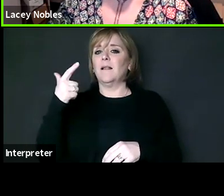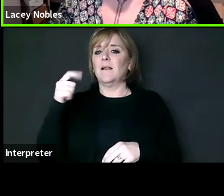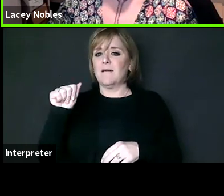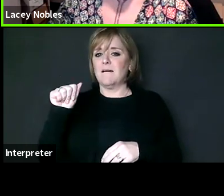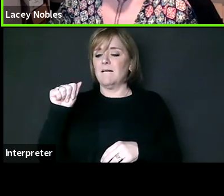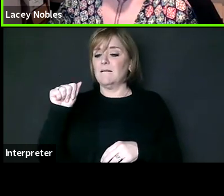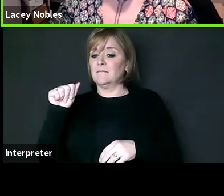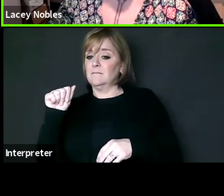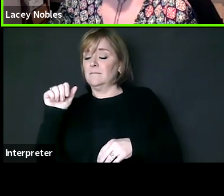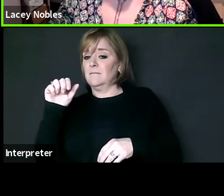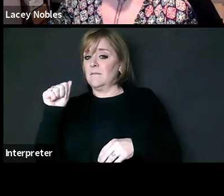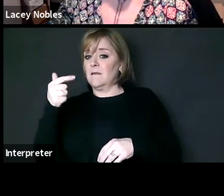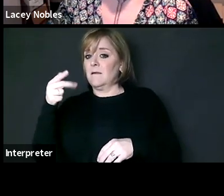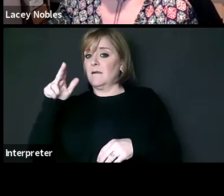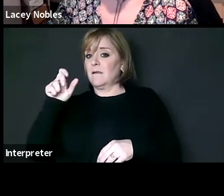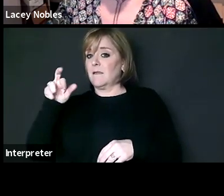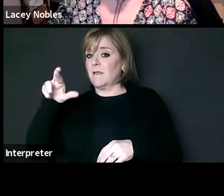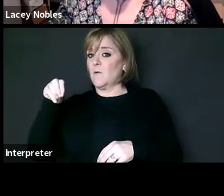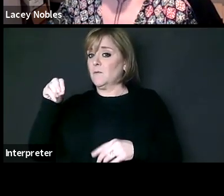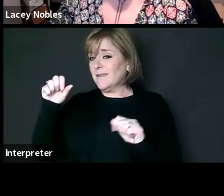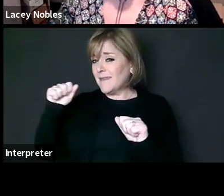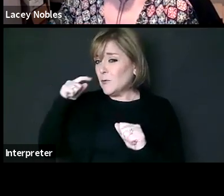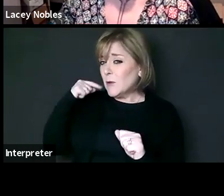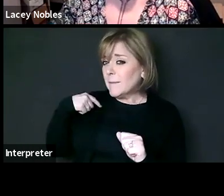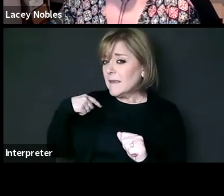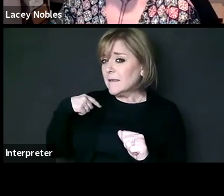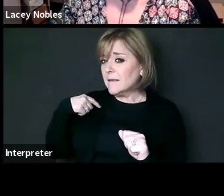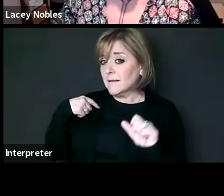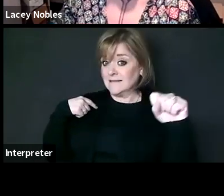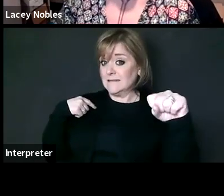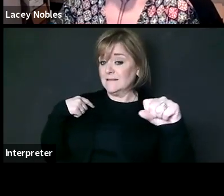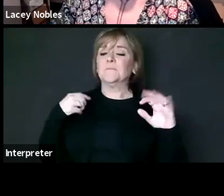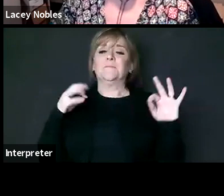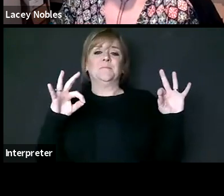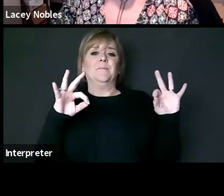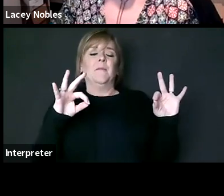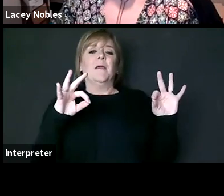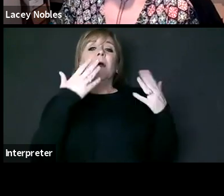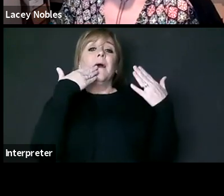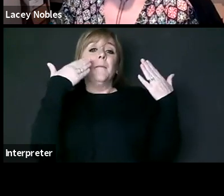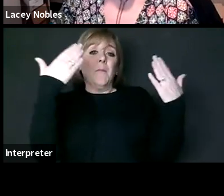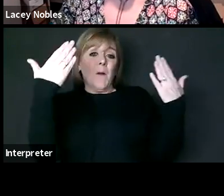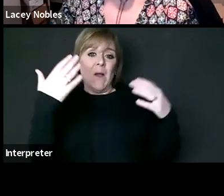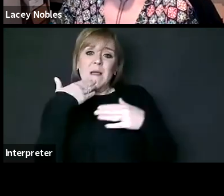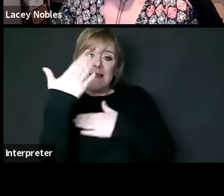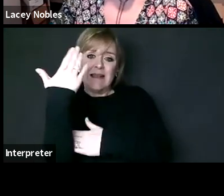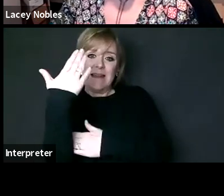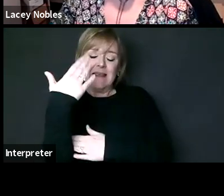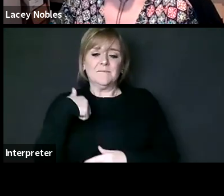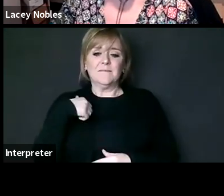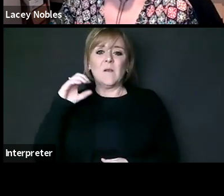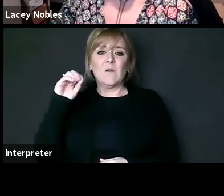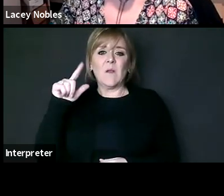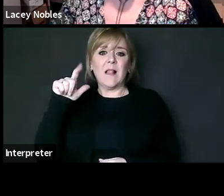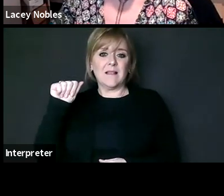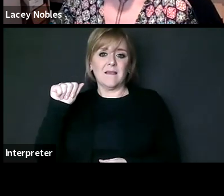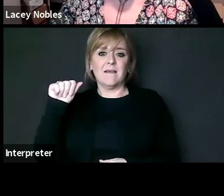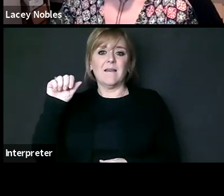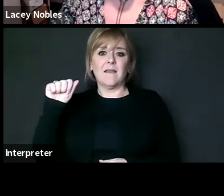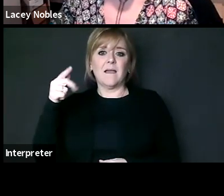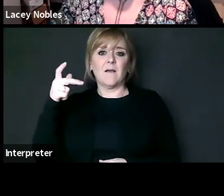Olga? Can you hear me? Yes. Okay. Good morning, everybody. This is Olga Agüero with El